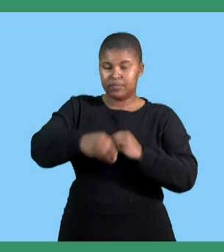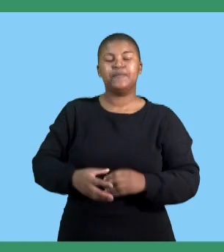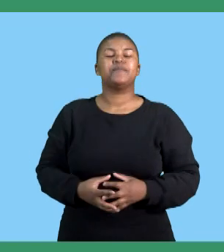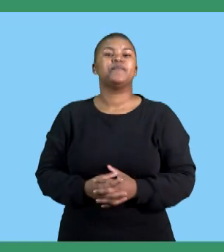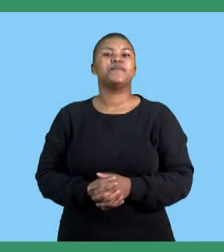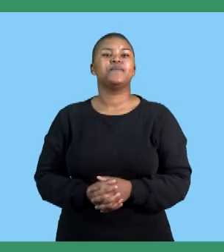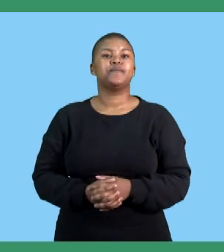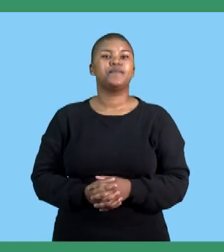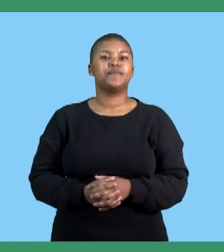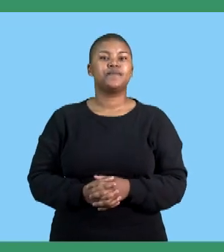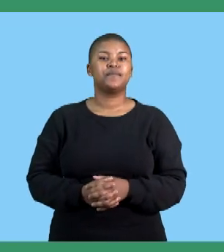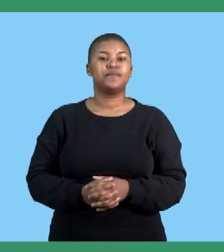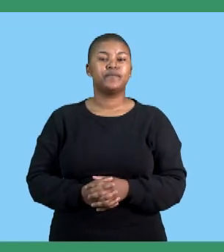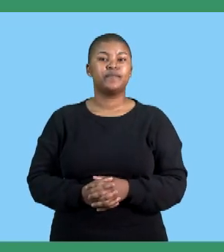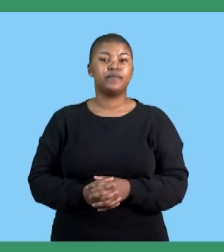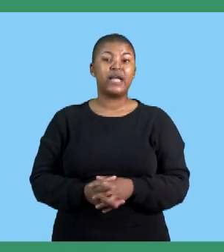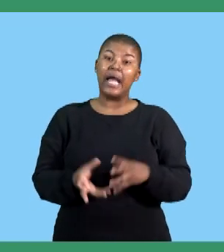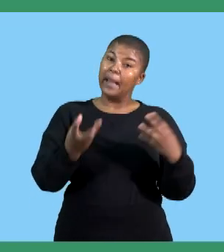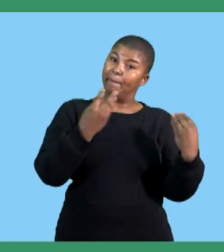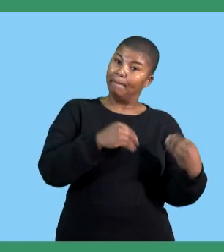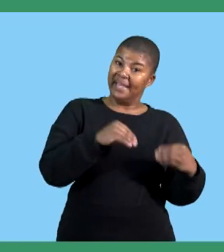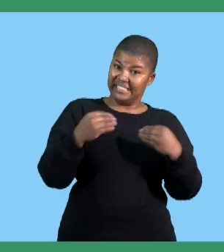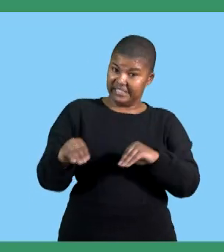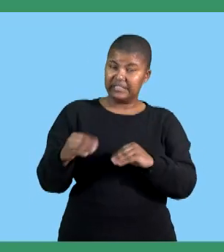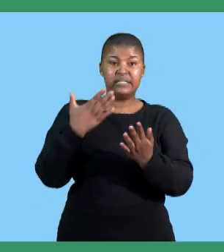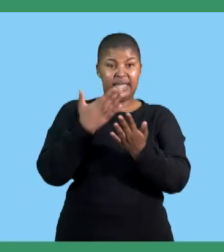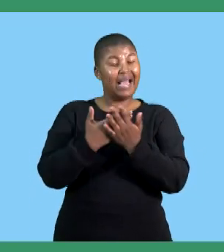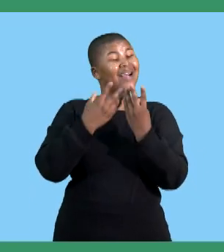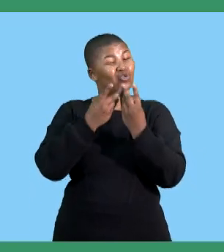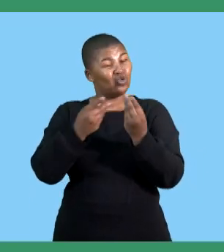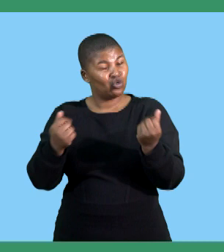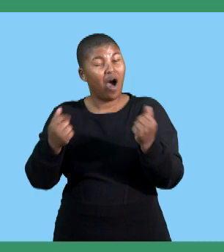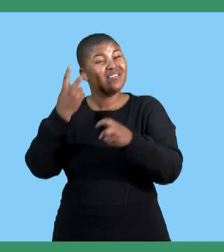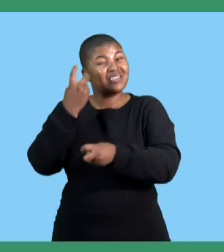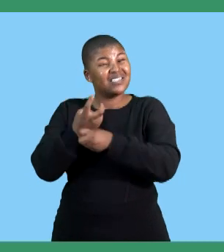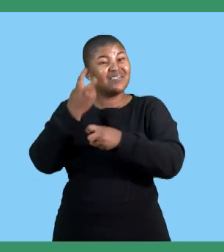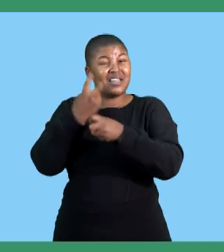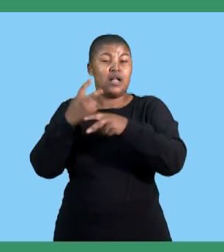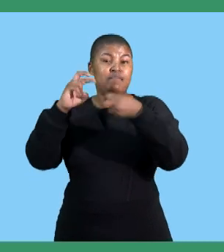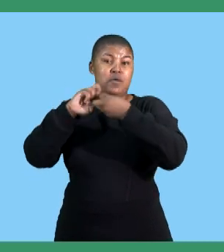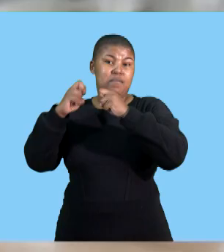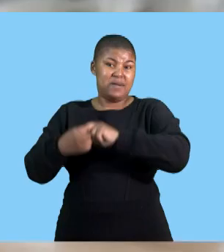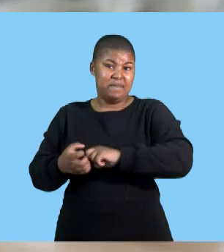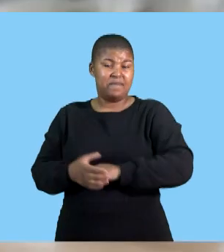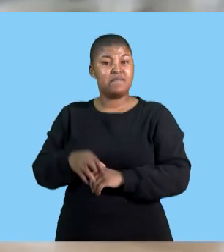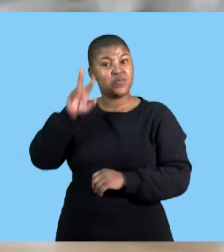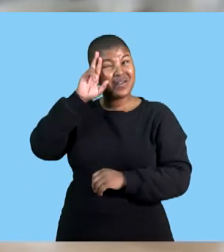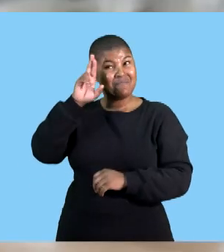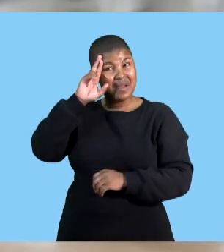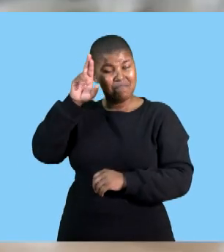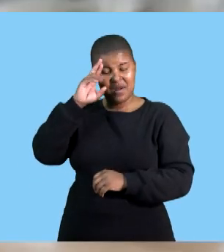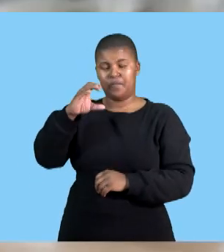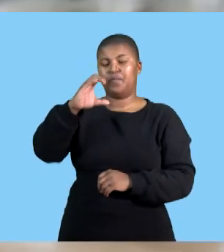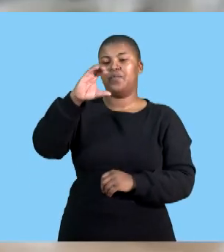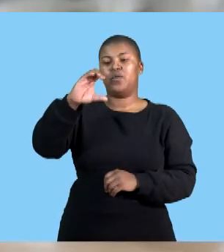Businesses will be able to solve complex problems. Now remember that a complex problem is a problem that